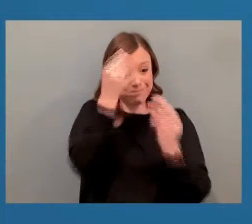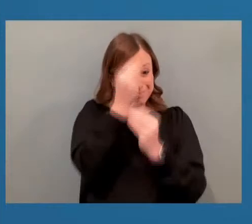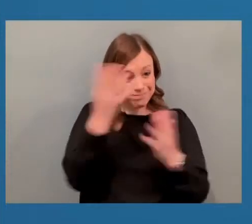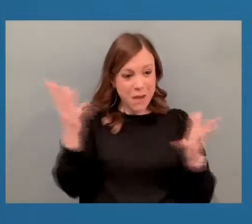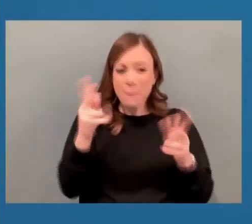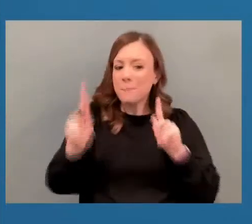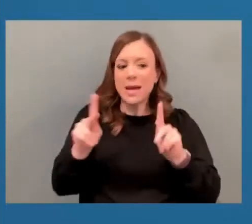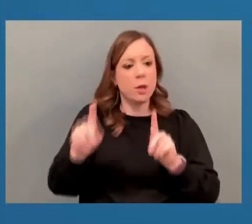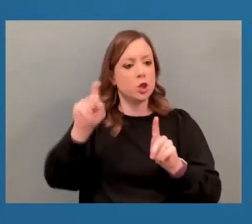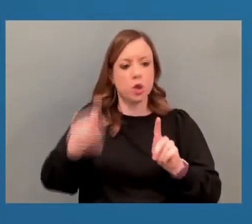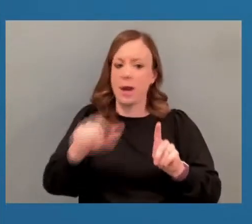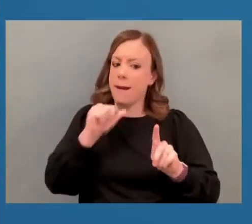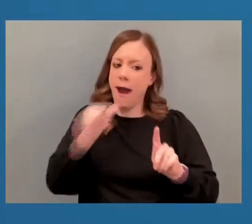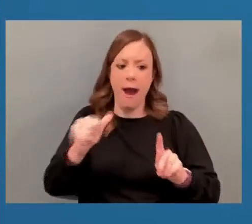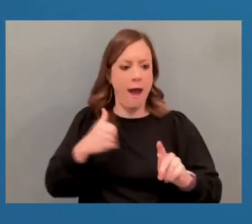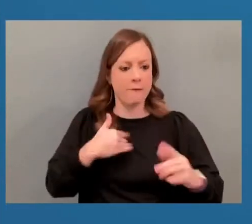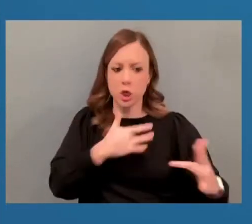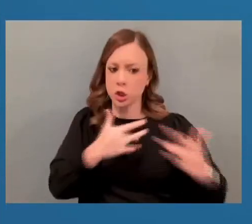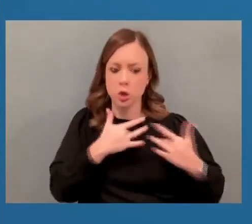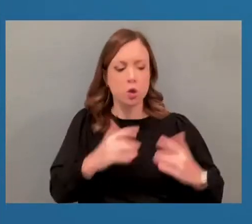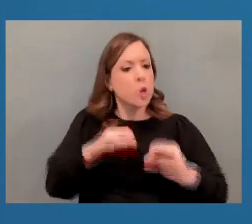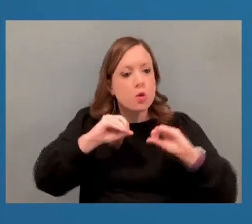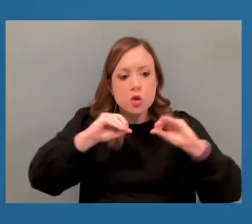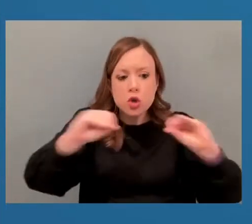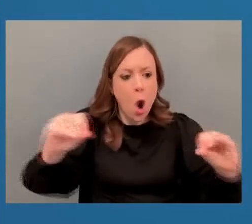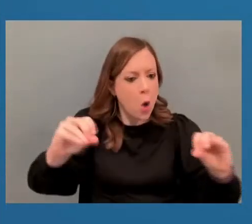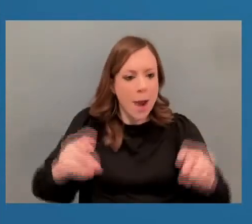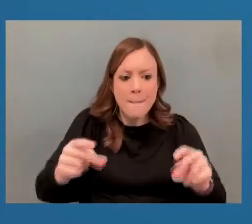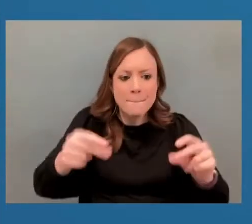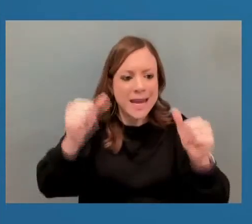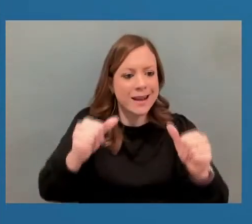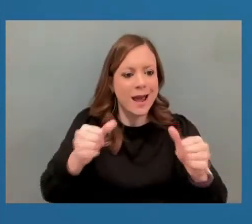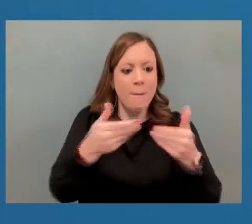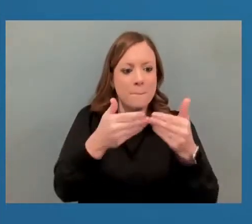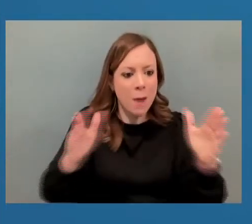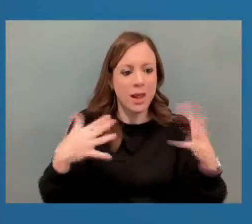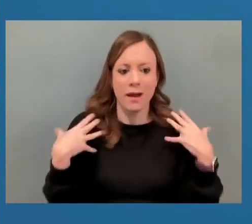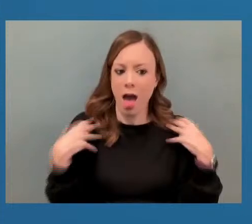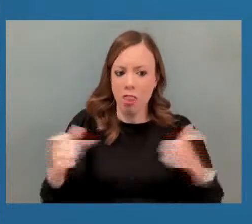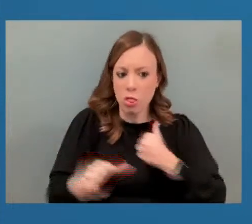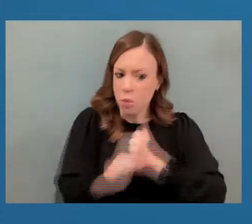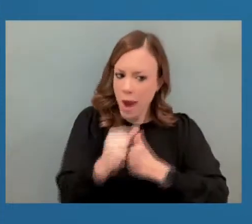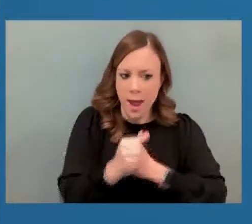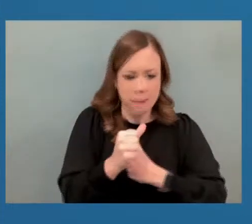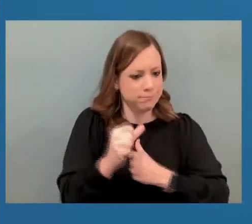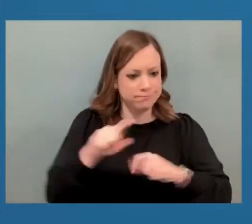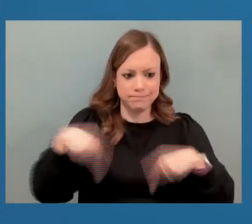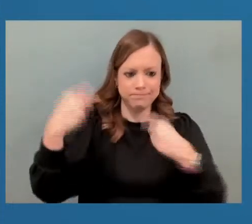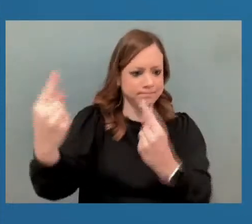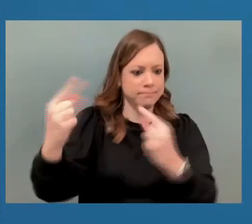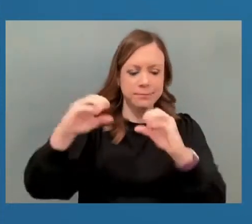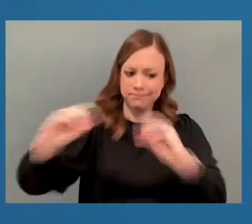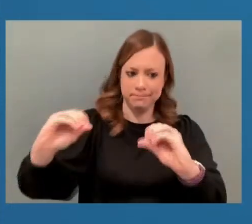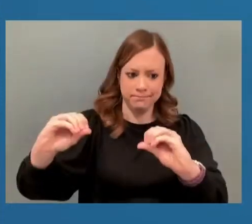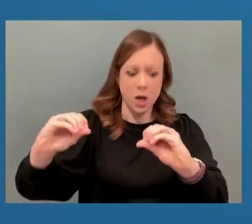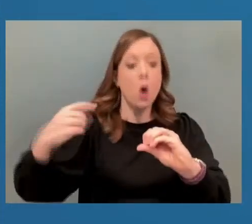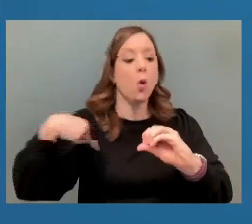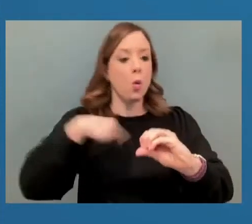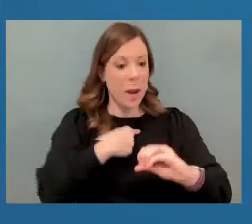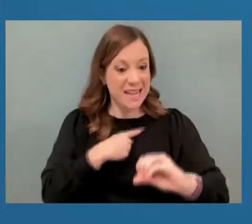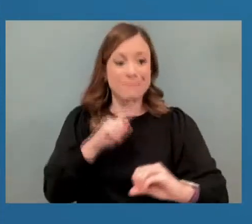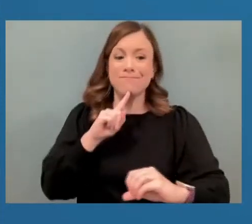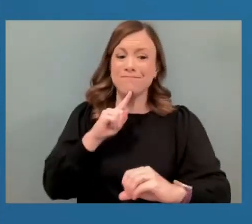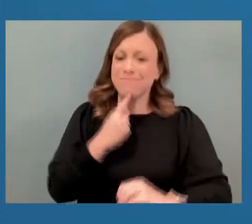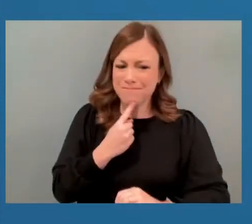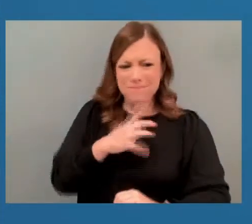Let me be clear, there is no immediate public health threat. We have been vigilant and will remain vigilant so New Yorkers can go about their lives